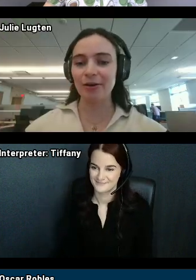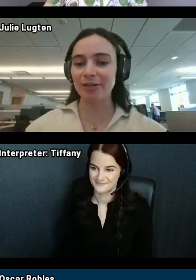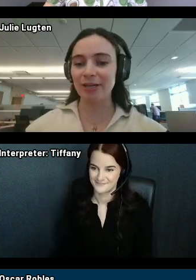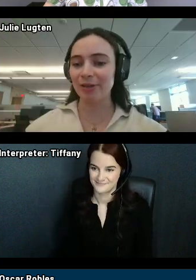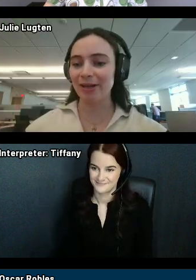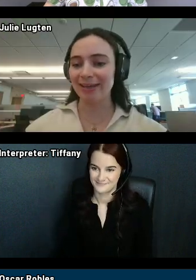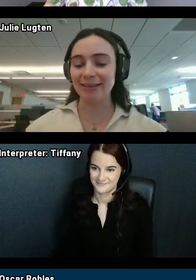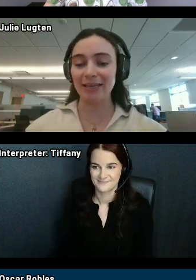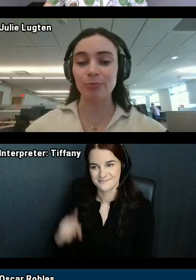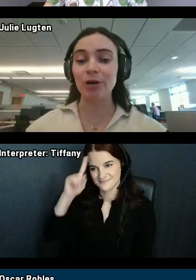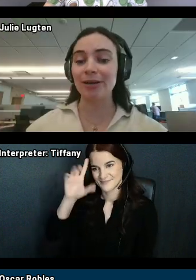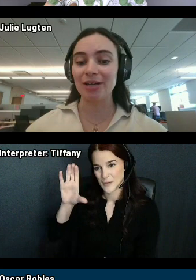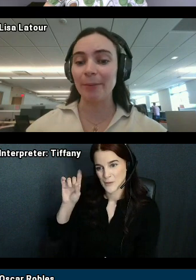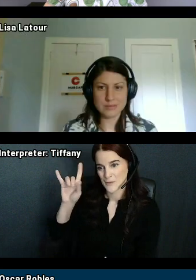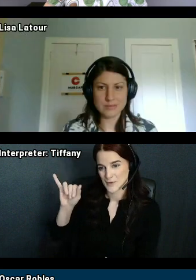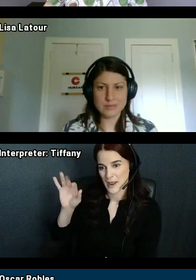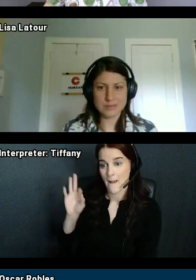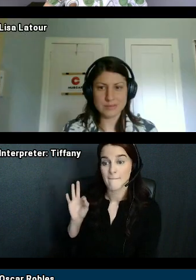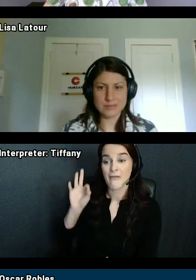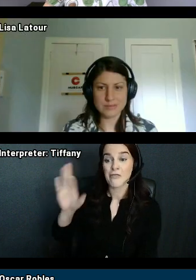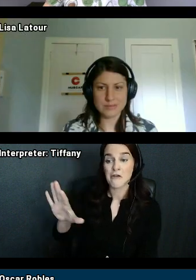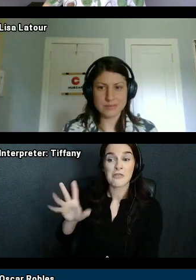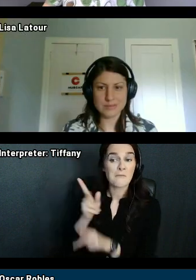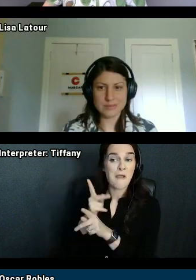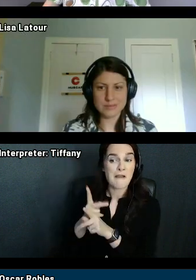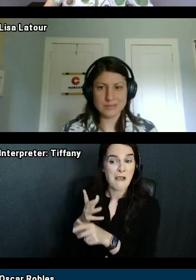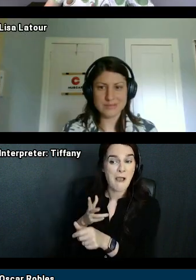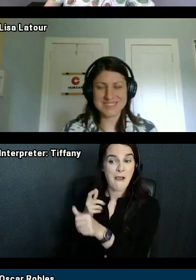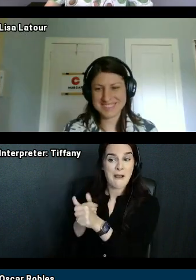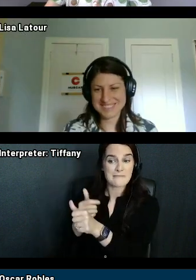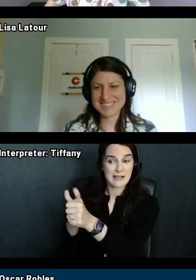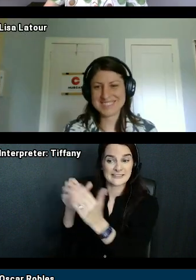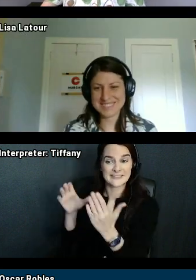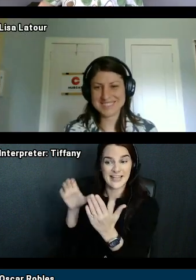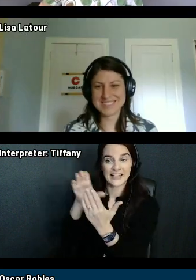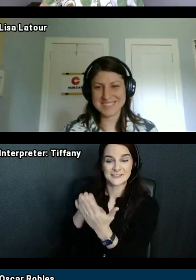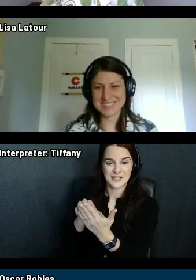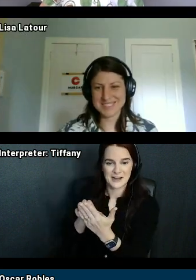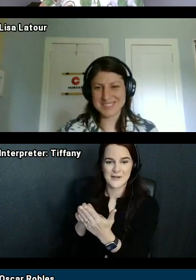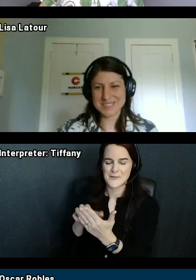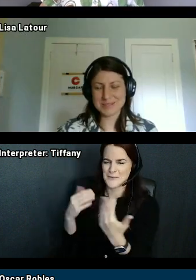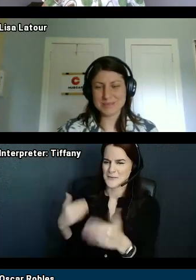I see Cody plugging the product updates section, so major +1 to that.